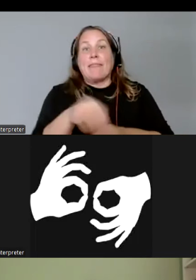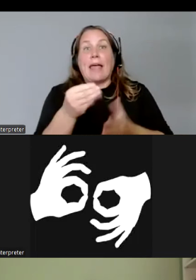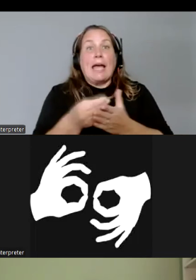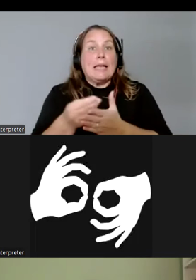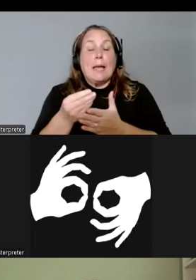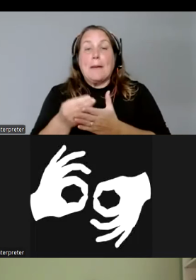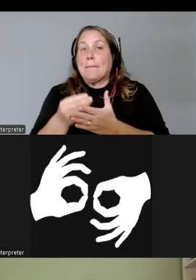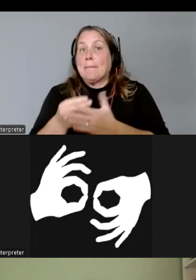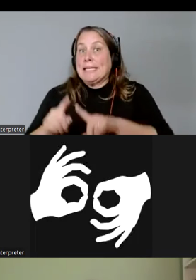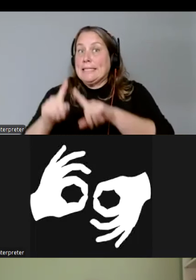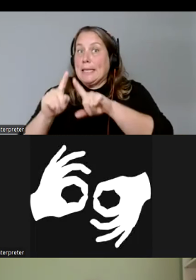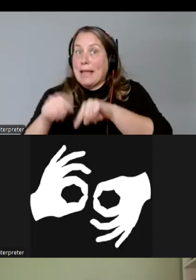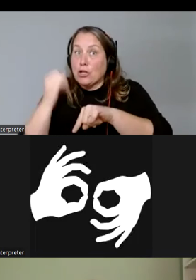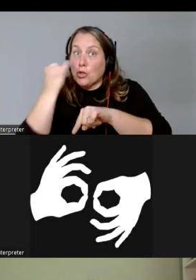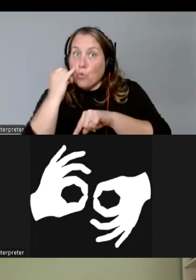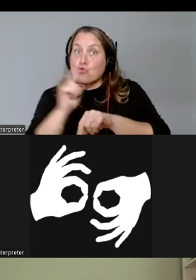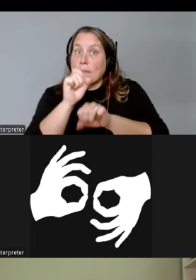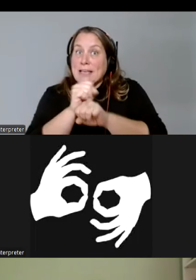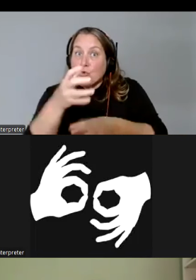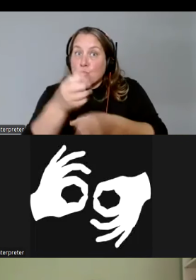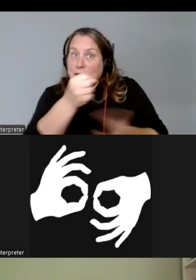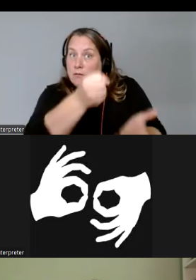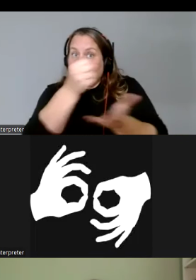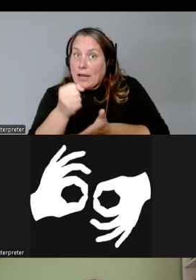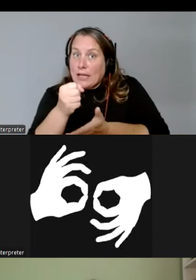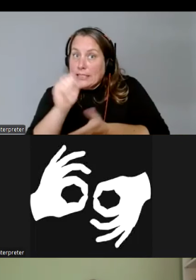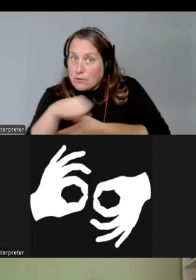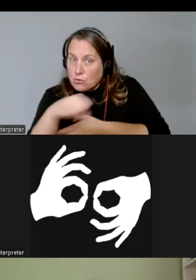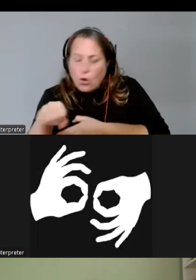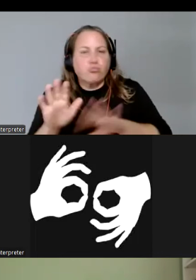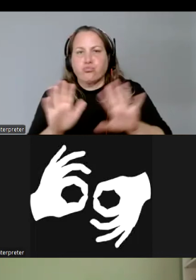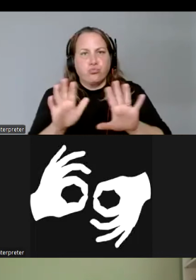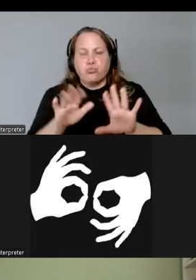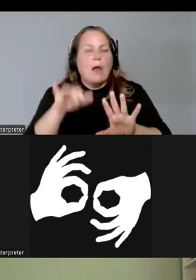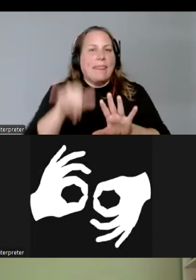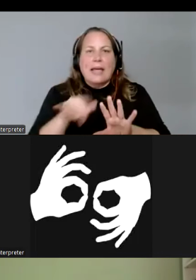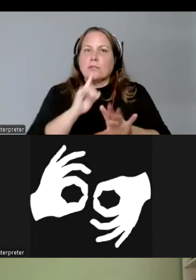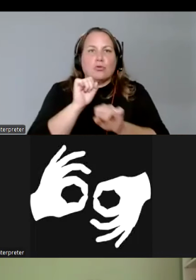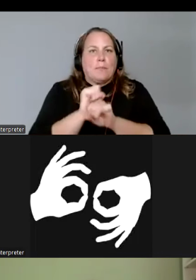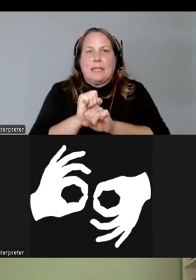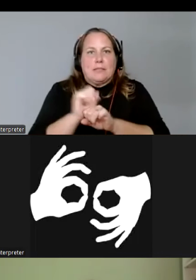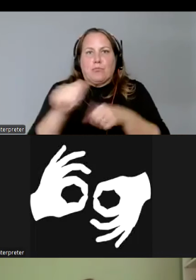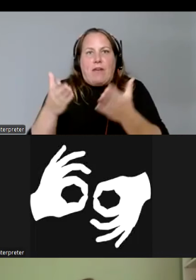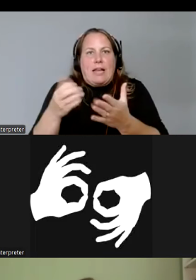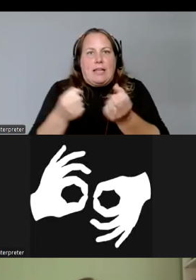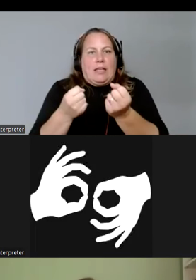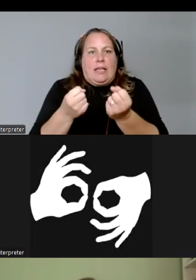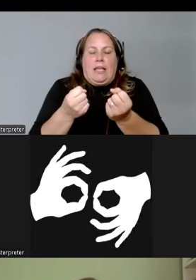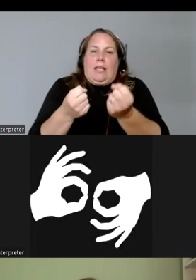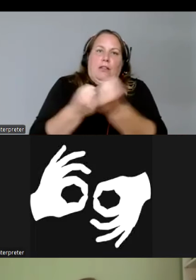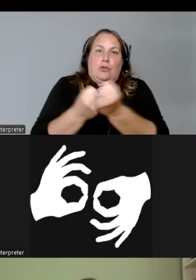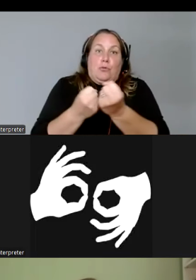is approved or not. This is specifically to cover the cost of supporting you in the application process. Next slide,